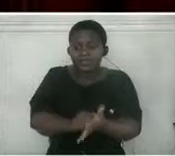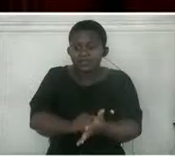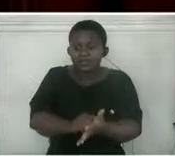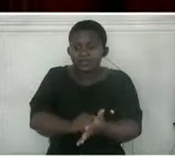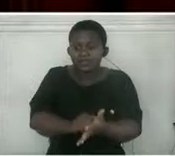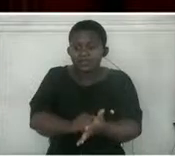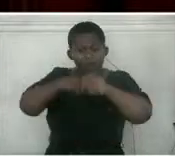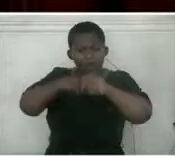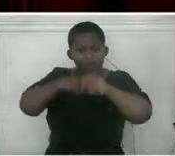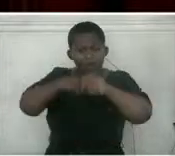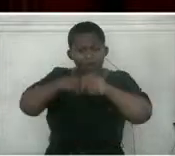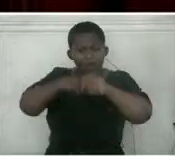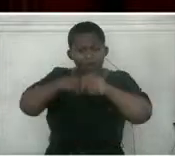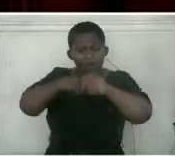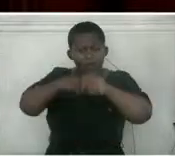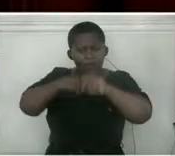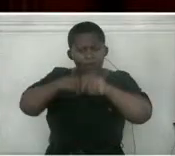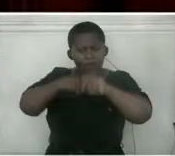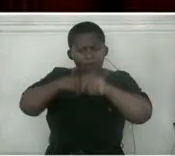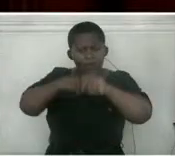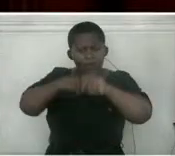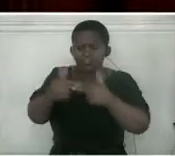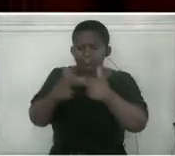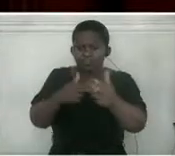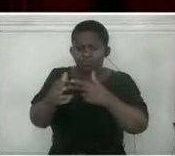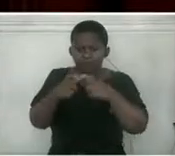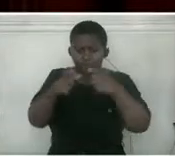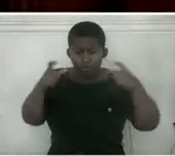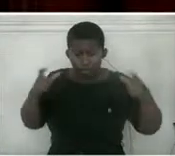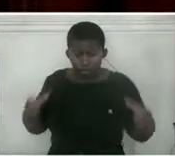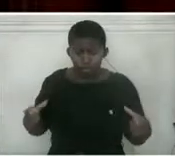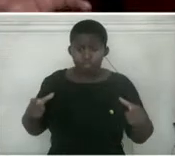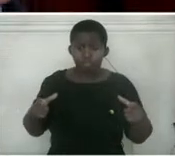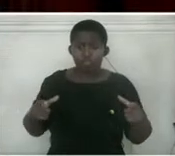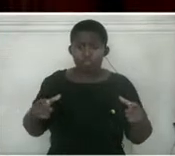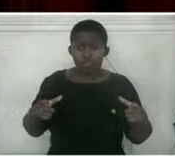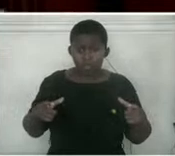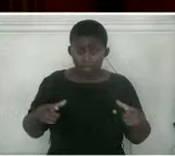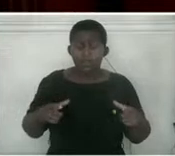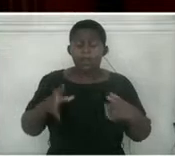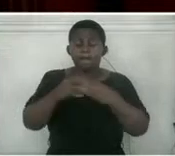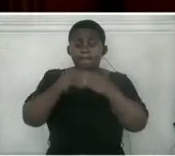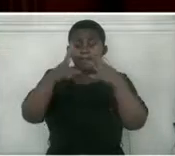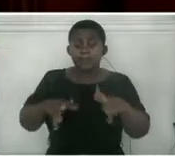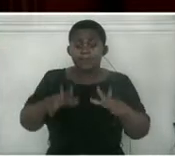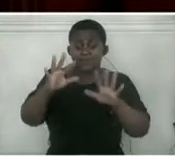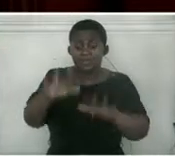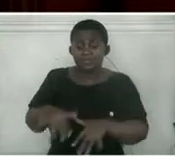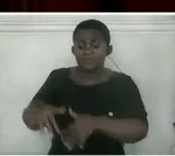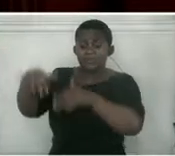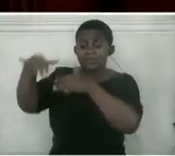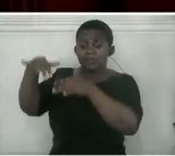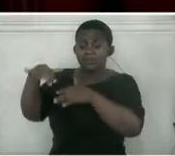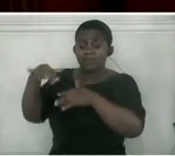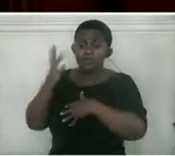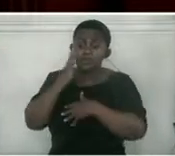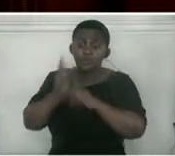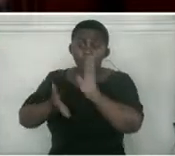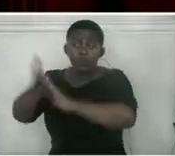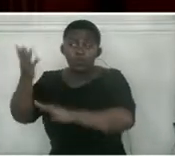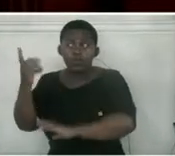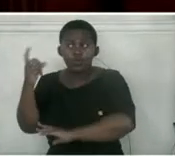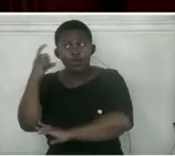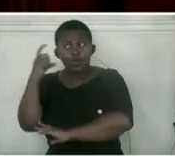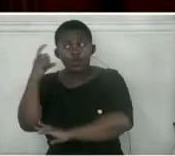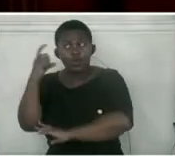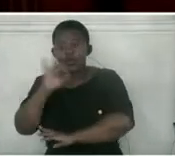oBoxer, sebedayisela itolo ezinkulu. Amalunga alesi sishamthetho asethu umeyolala emahotela